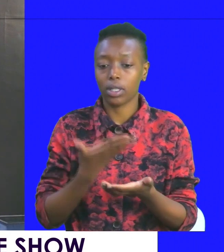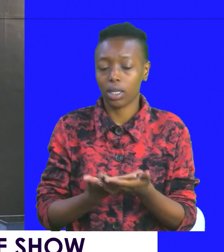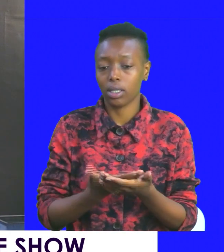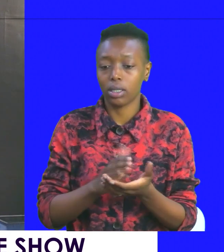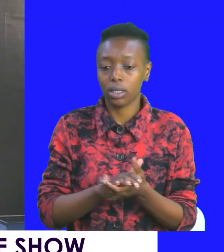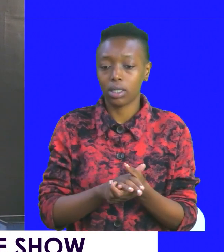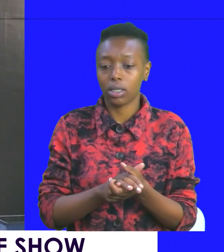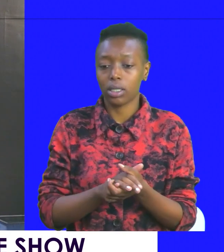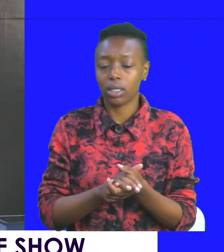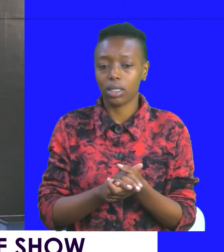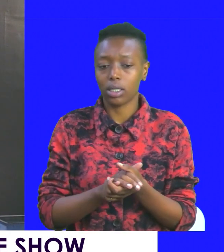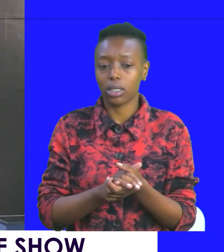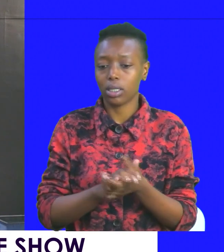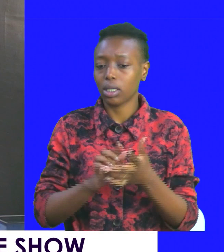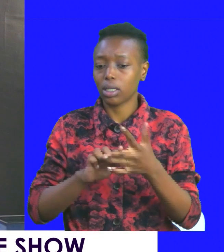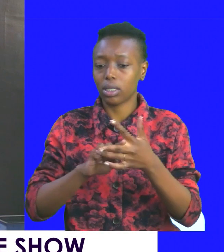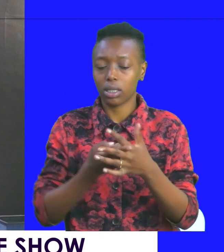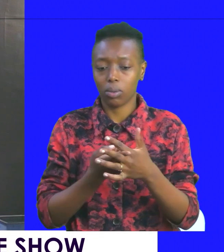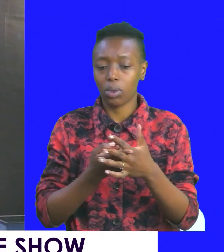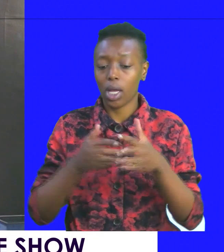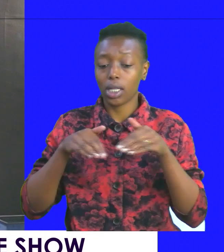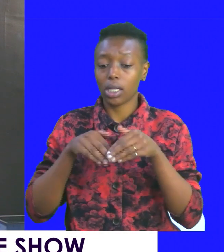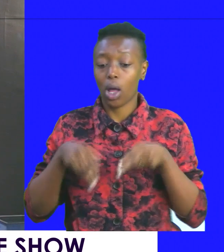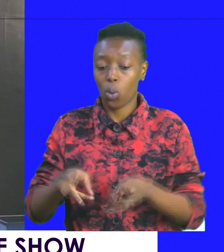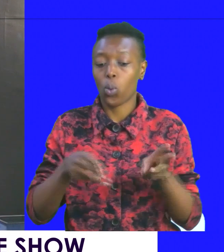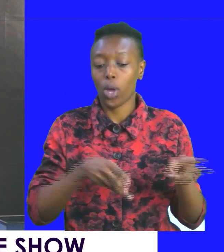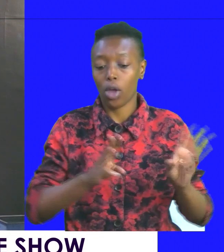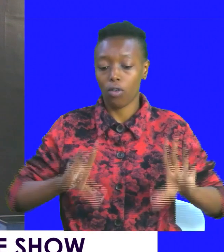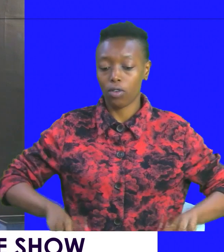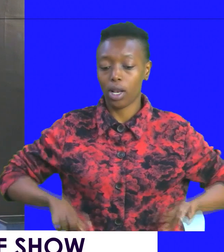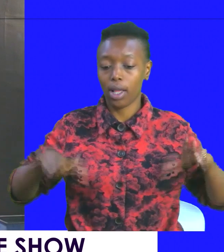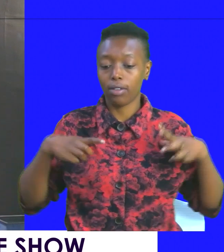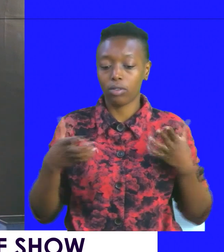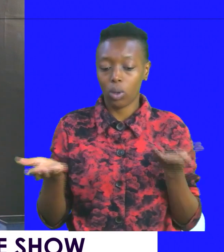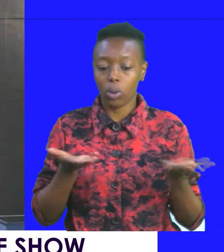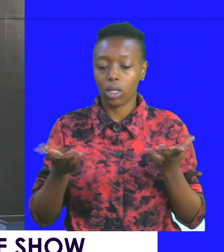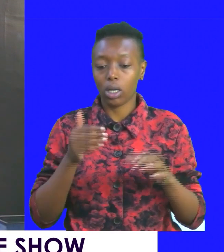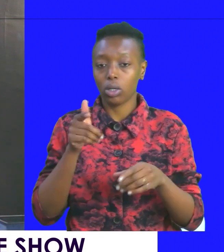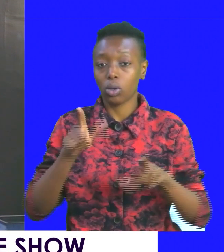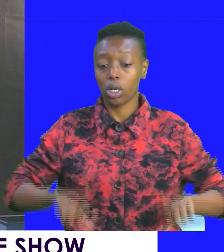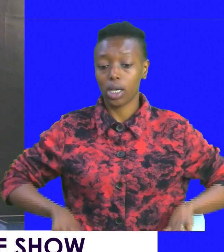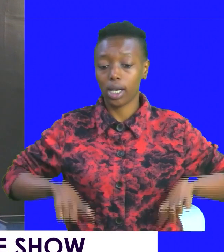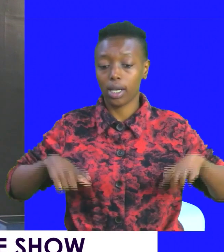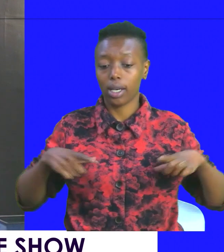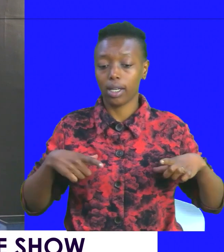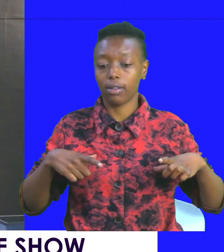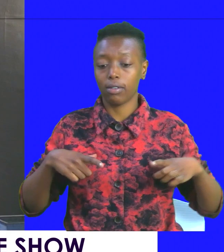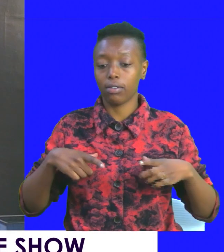Gratitude is a state of life where you live a life of